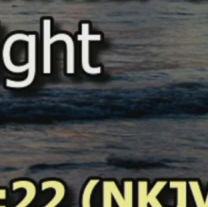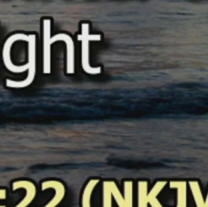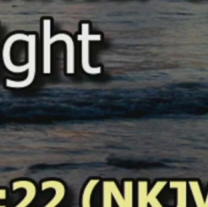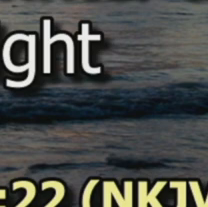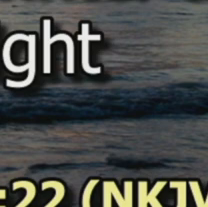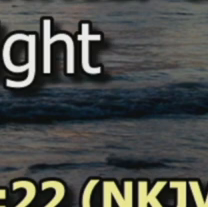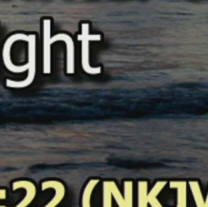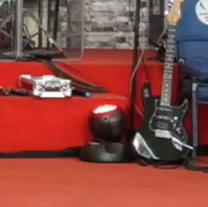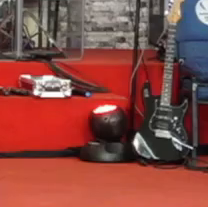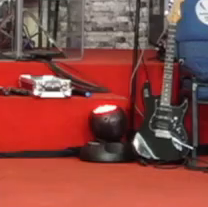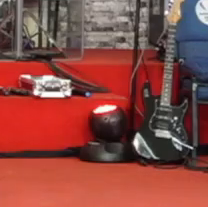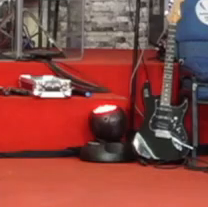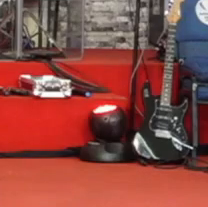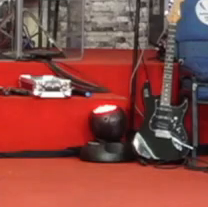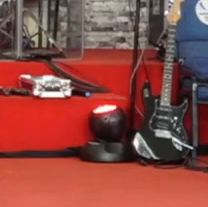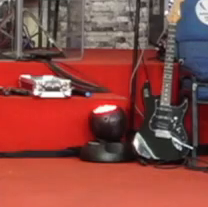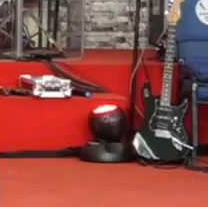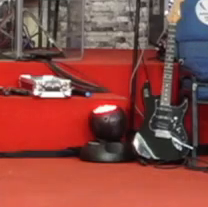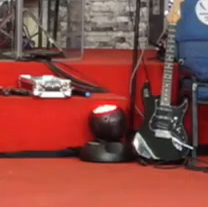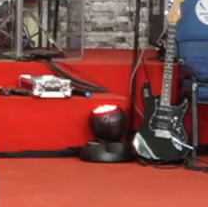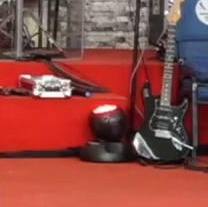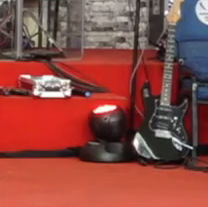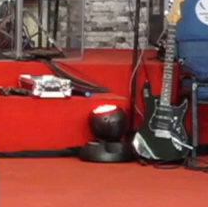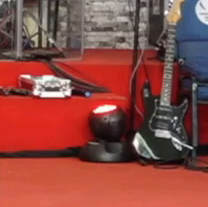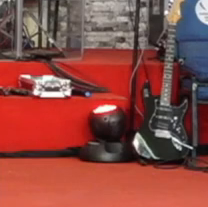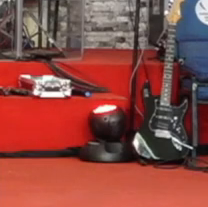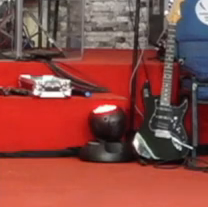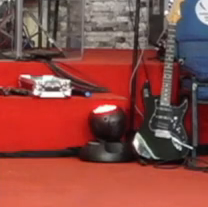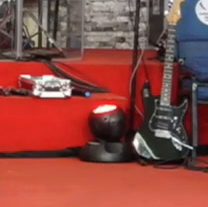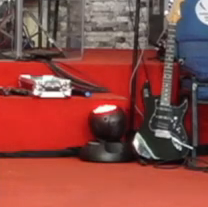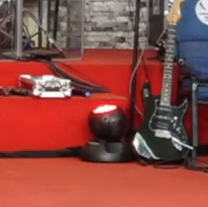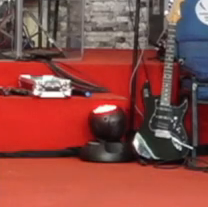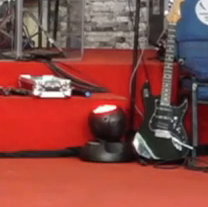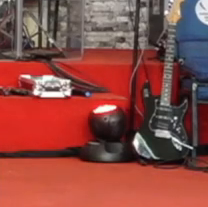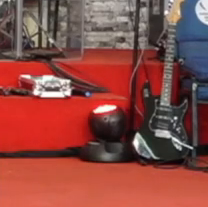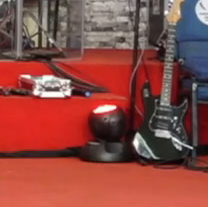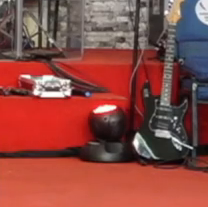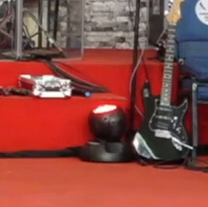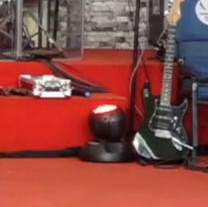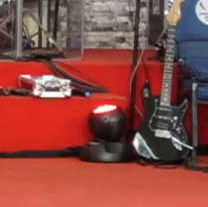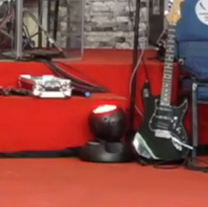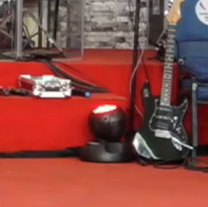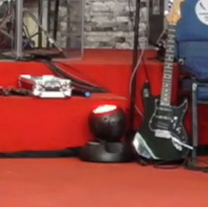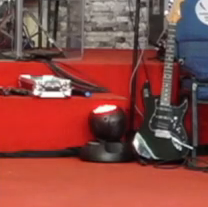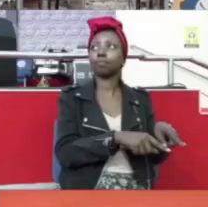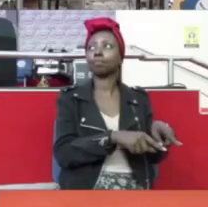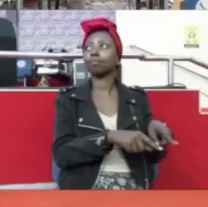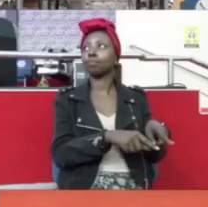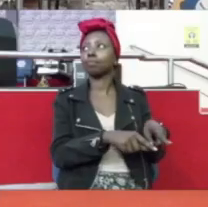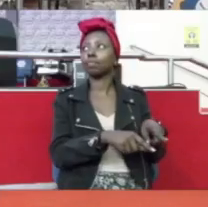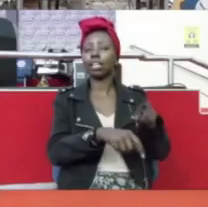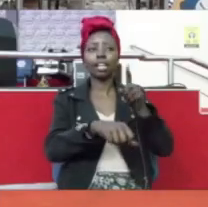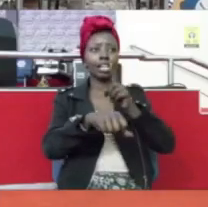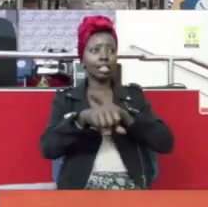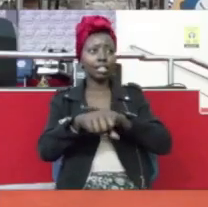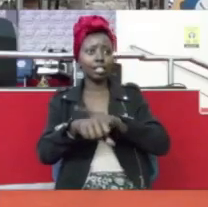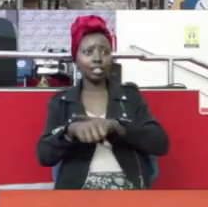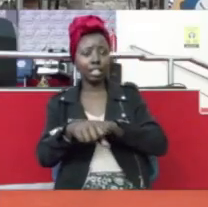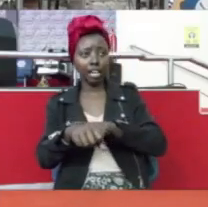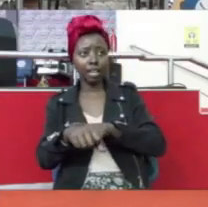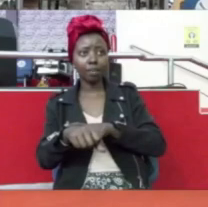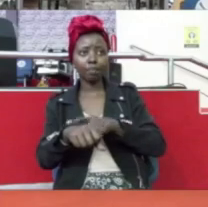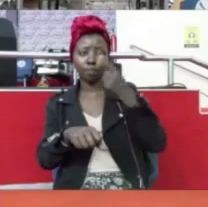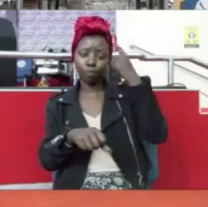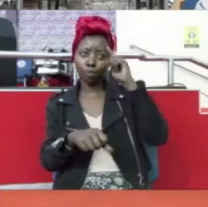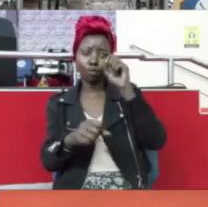He has set the times when you're supposed to plant. Ameweka musimu ambao unastahili kupanda mbegu. And equivalent, there's a